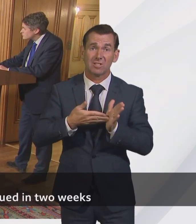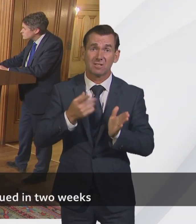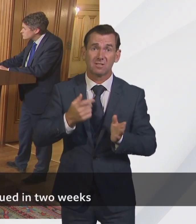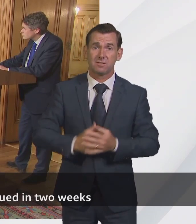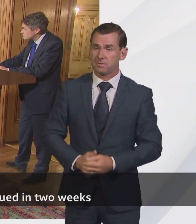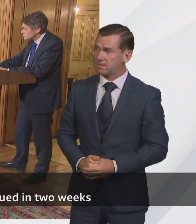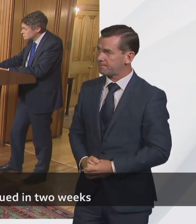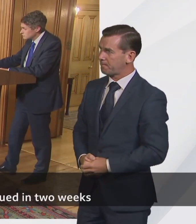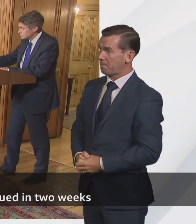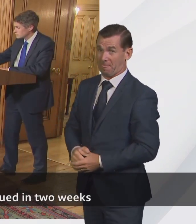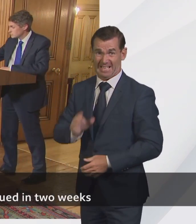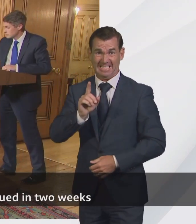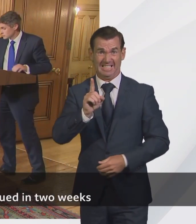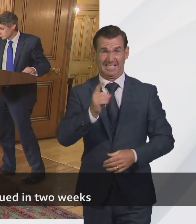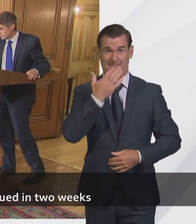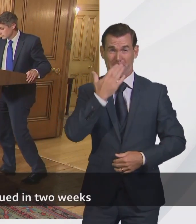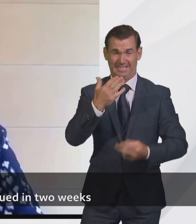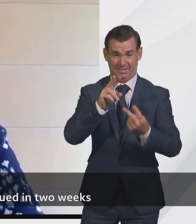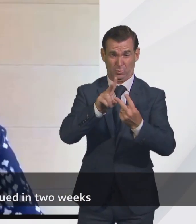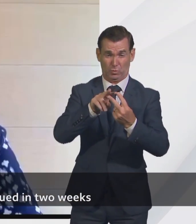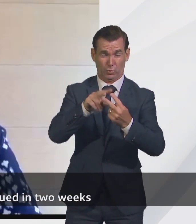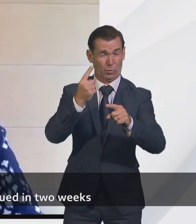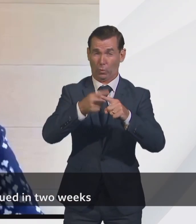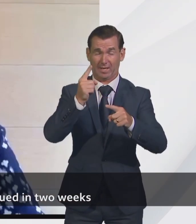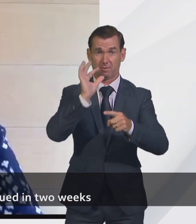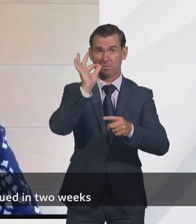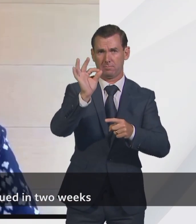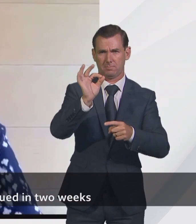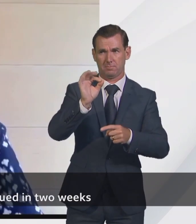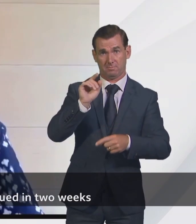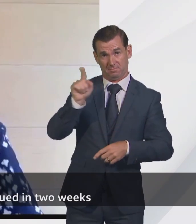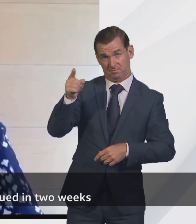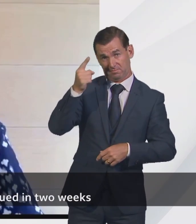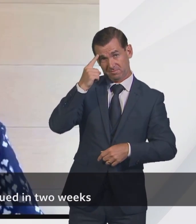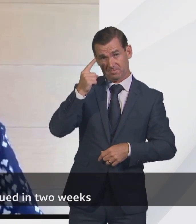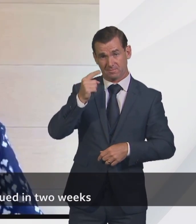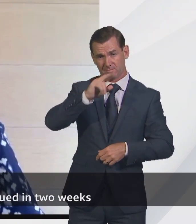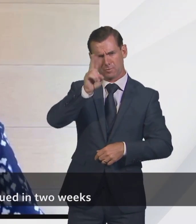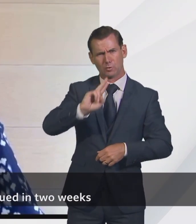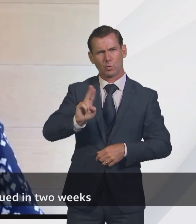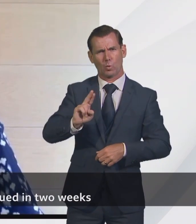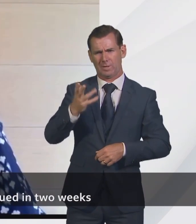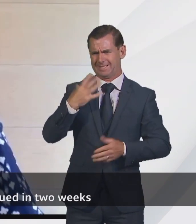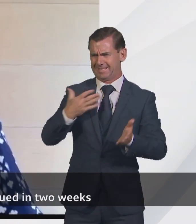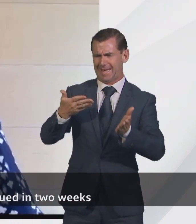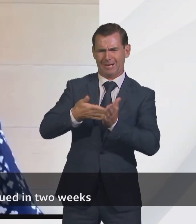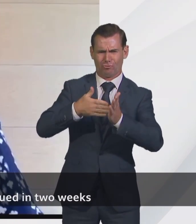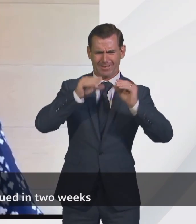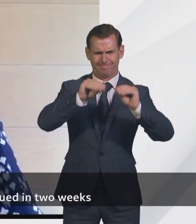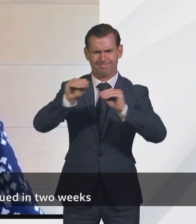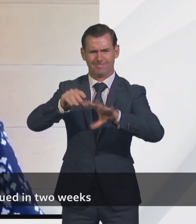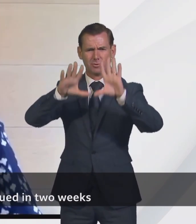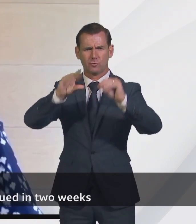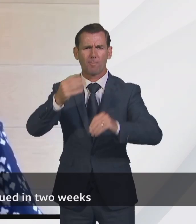respect have to be, and I believe are, at the cornerstone of absolutely everything that this country does